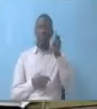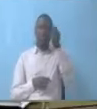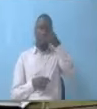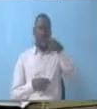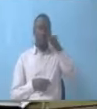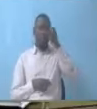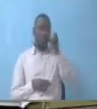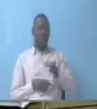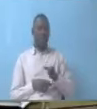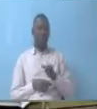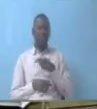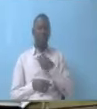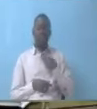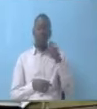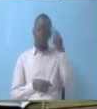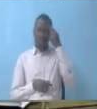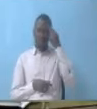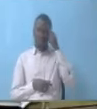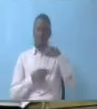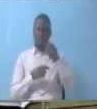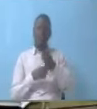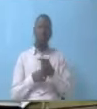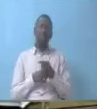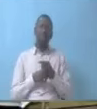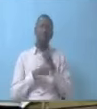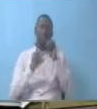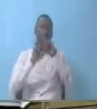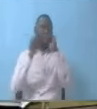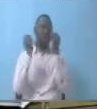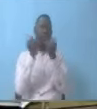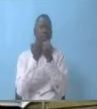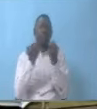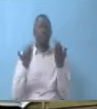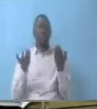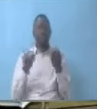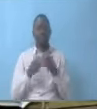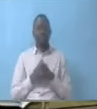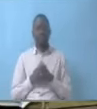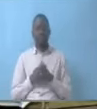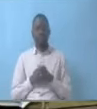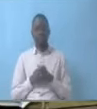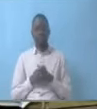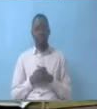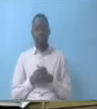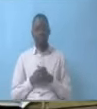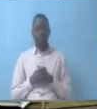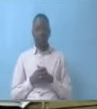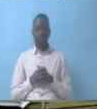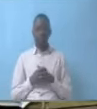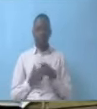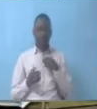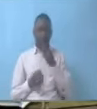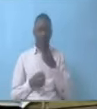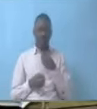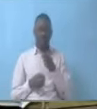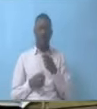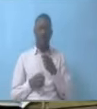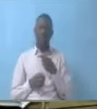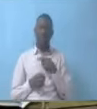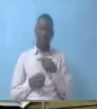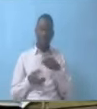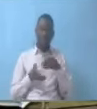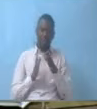maker, of the executive. Wouldn't it? I would say that would be the effect of the